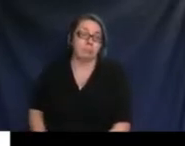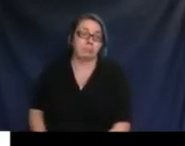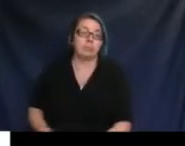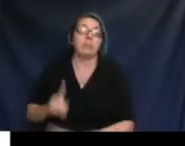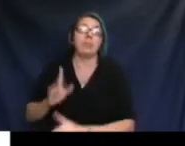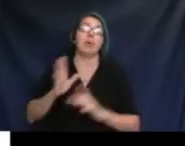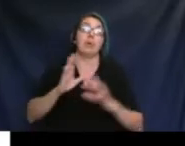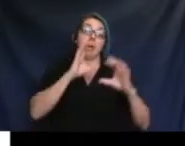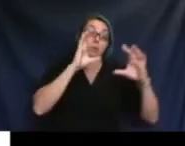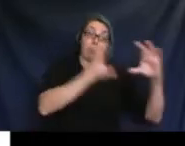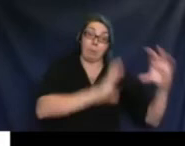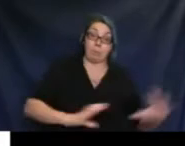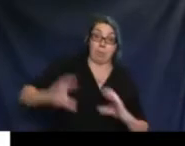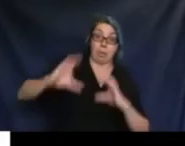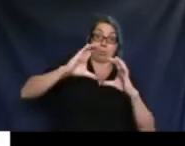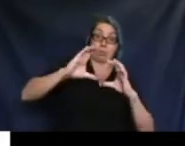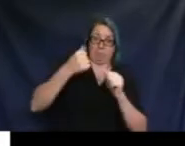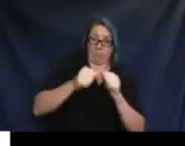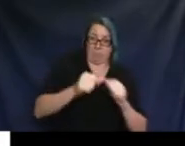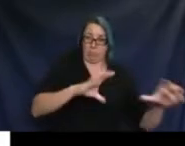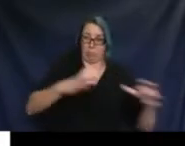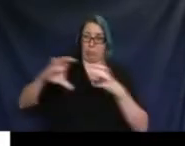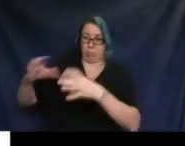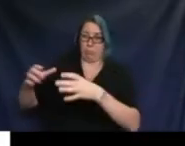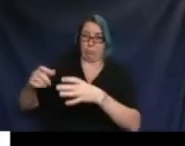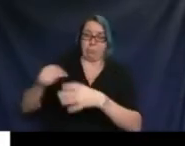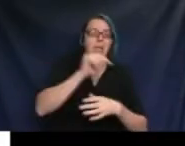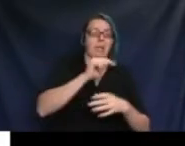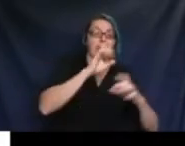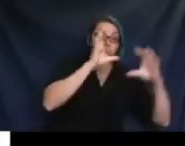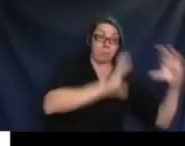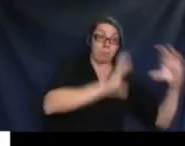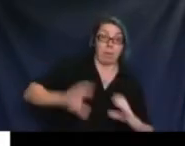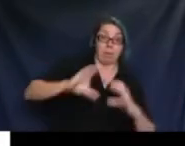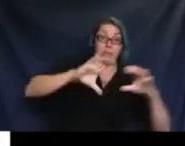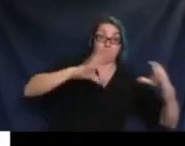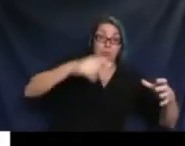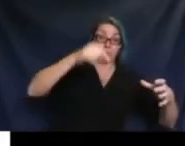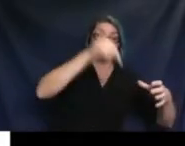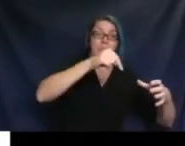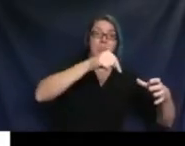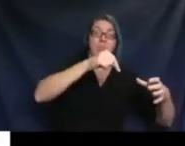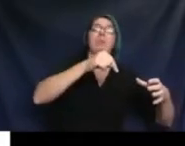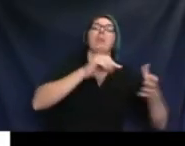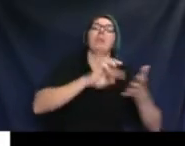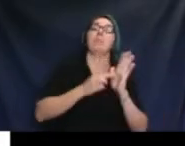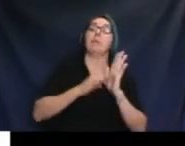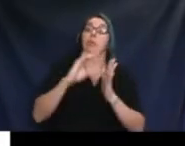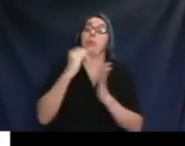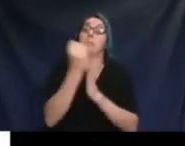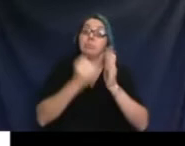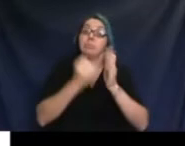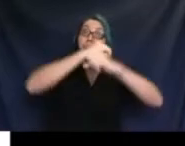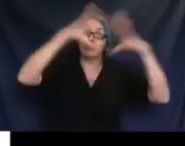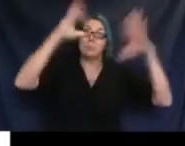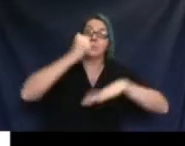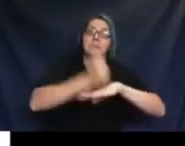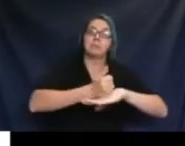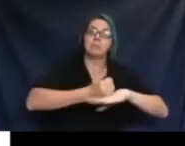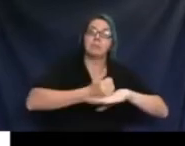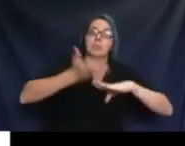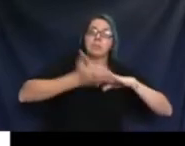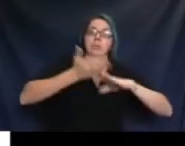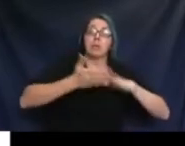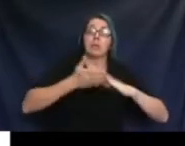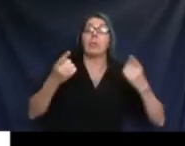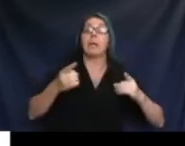take place you know, during the Nuit Blanche schedule, which is 7 p.m. to 7 a.m.